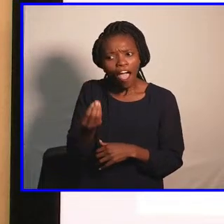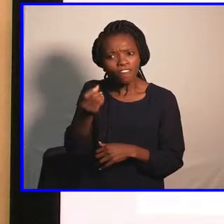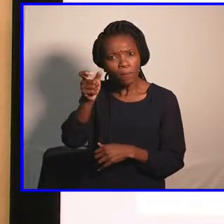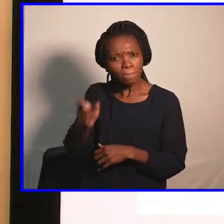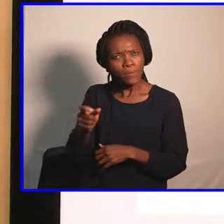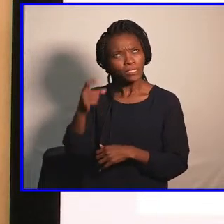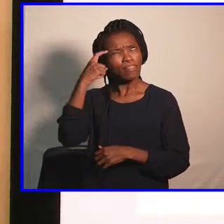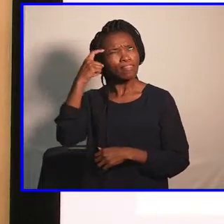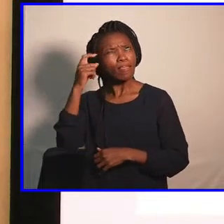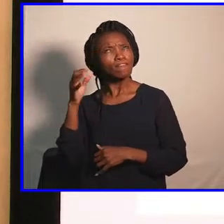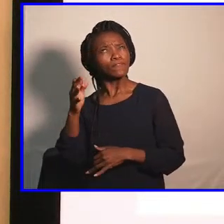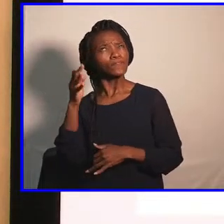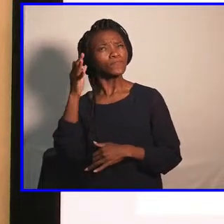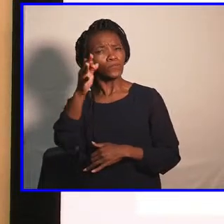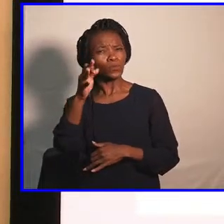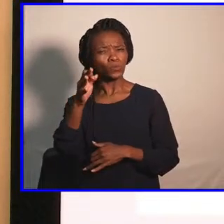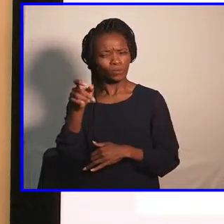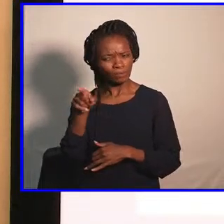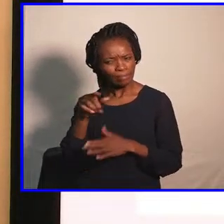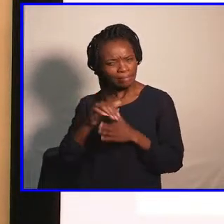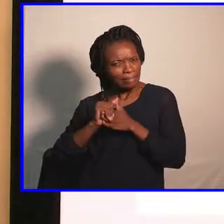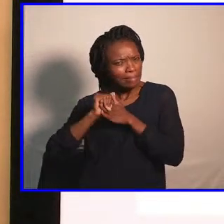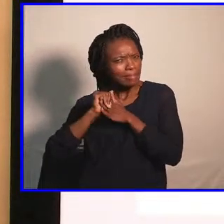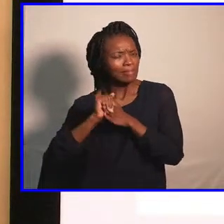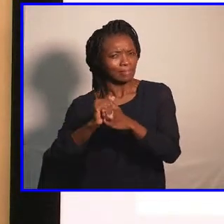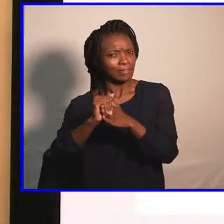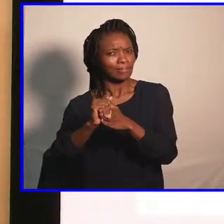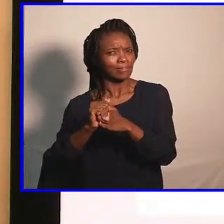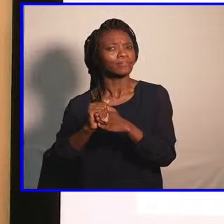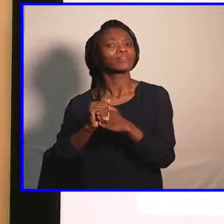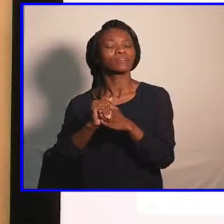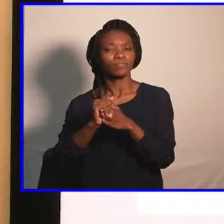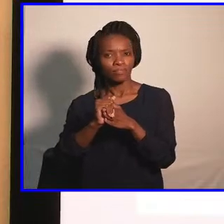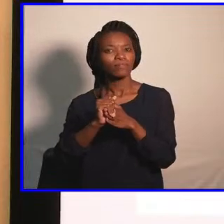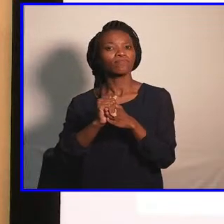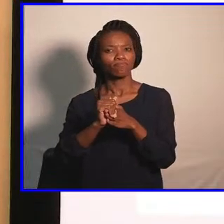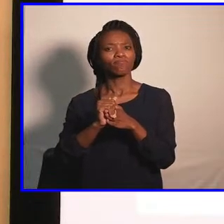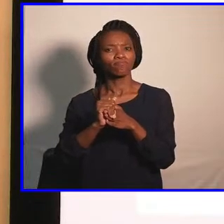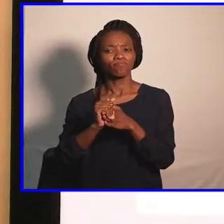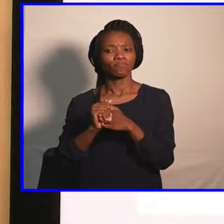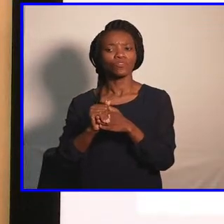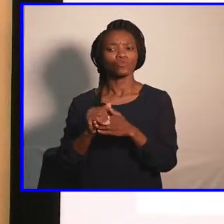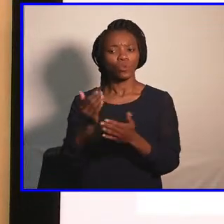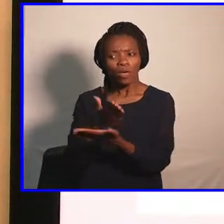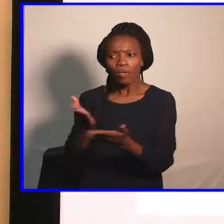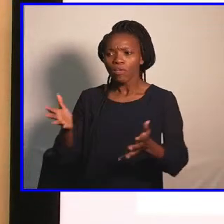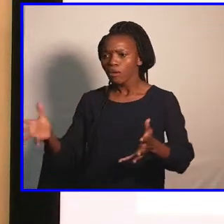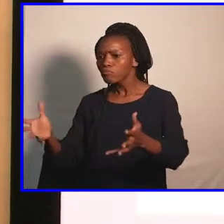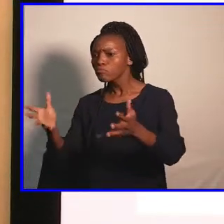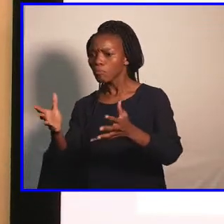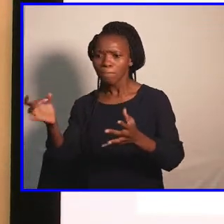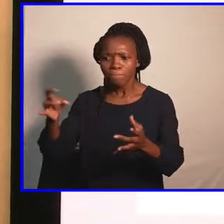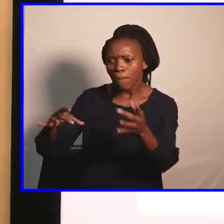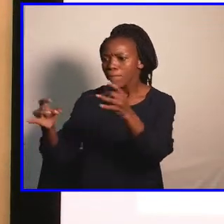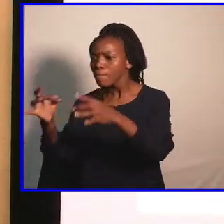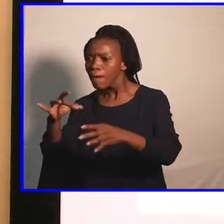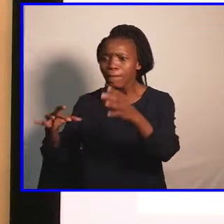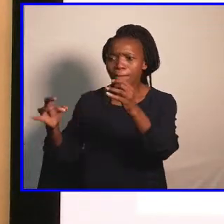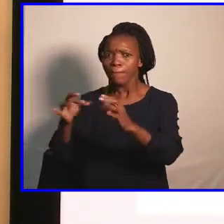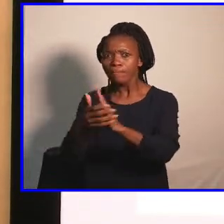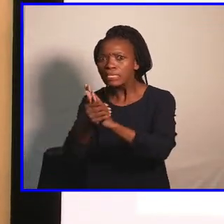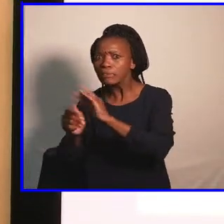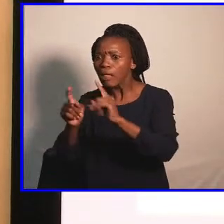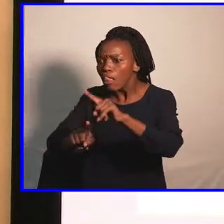and astute leaders who brought together different